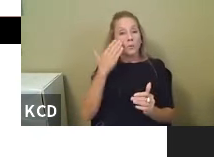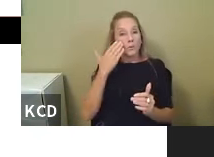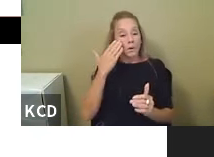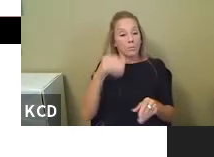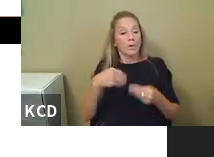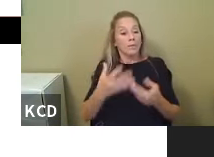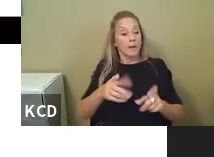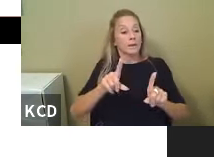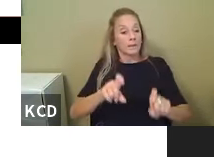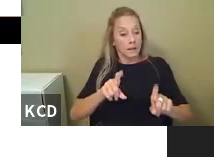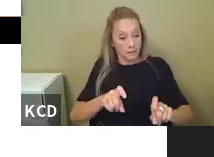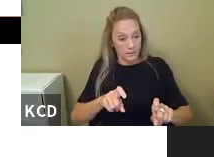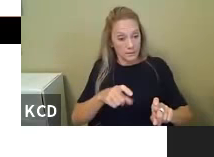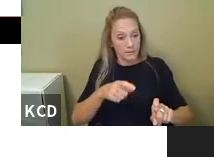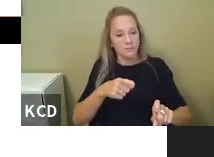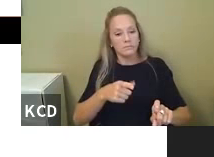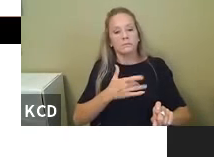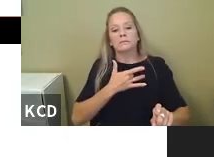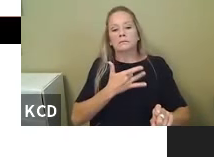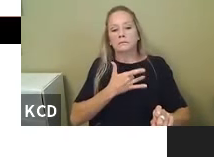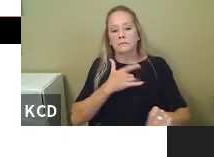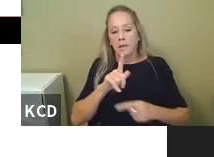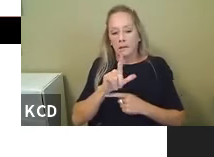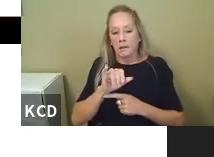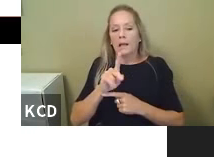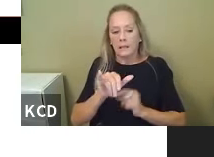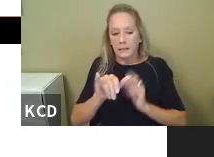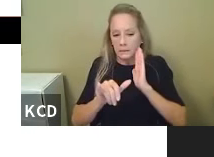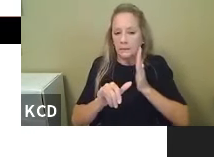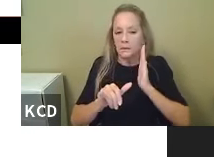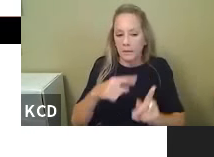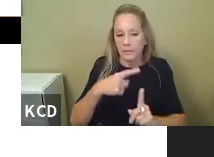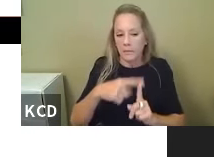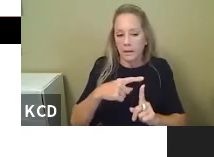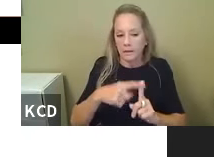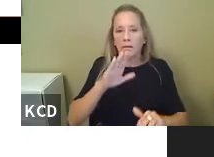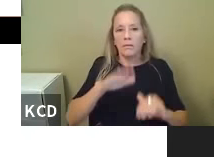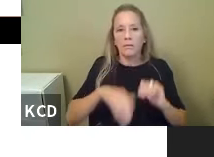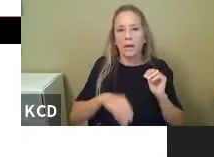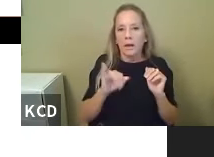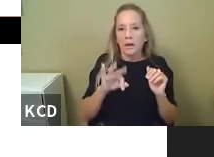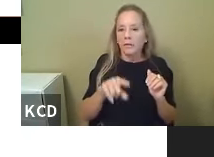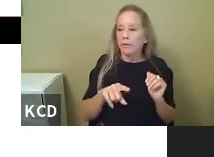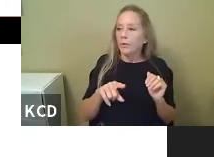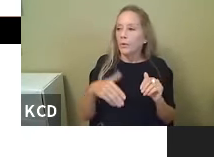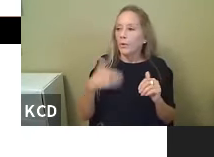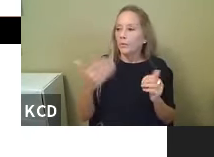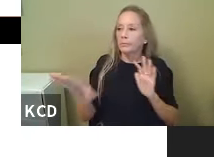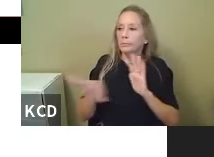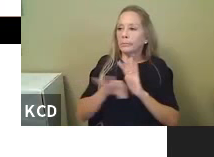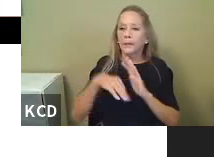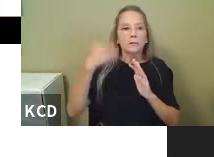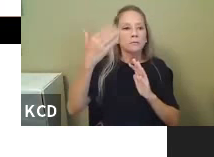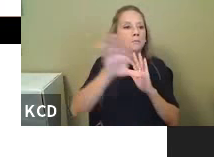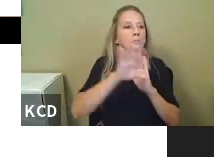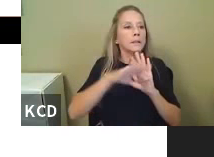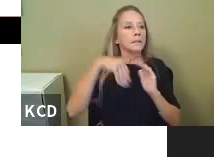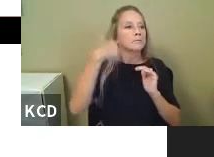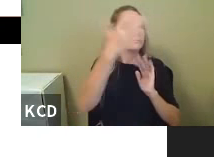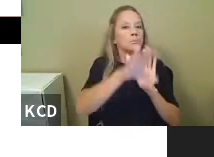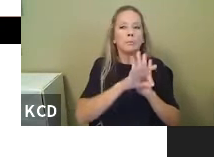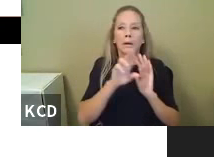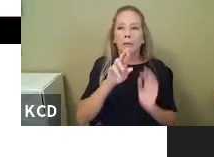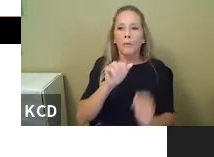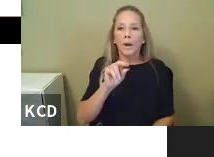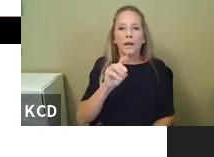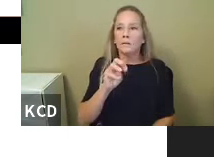are more likely to be positive than if you were just truly randomly sampling the population. And then we also know that there's some people who are